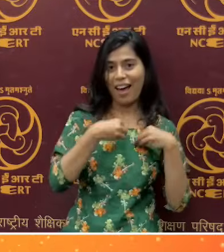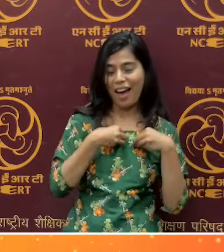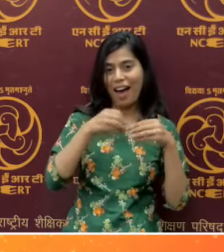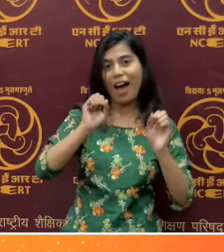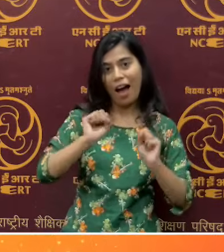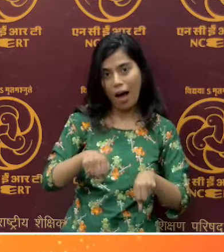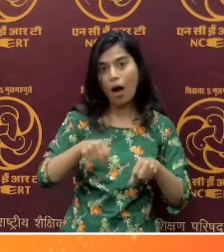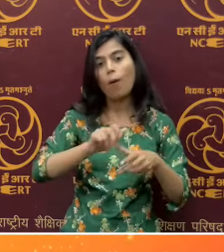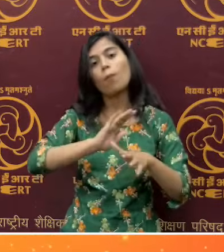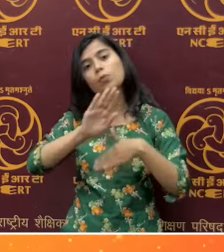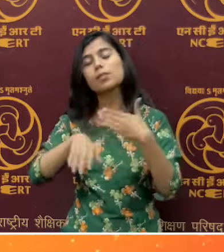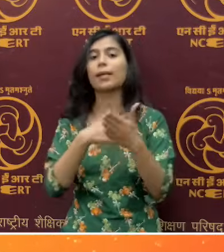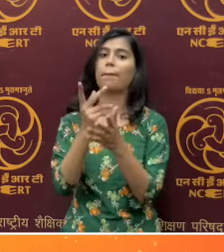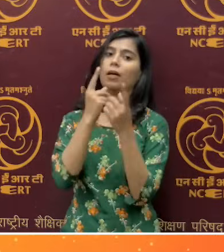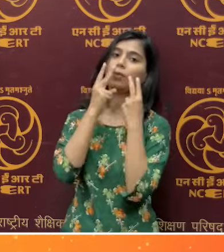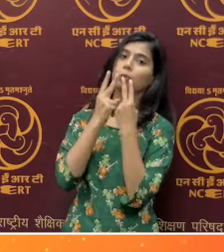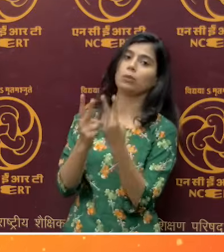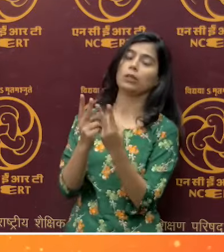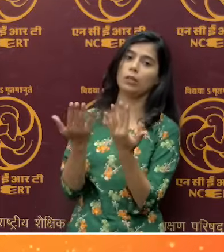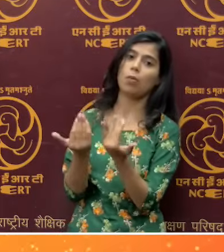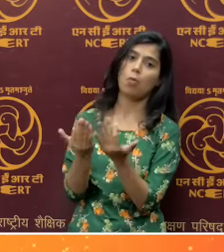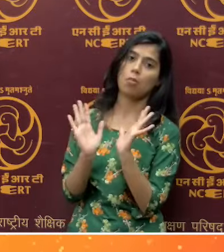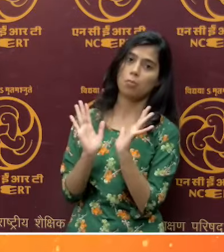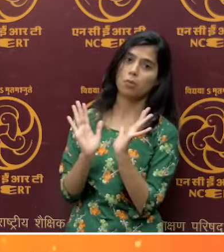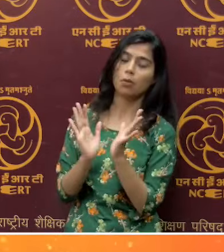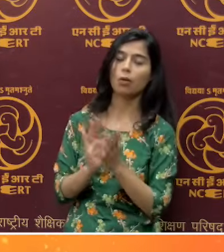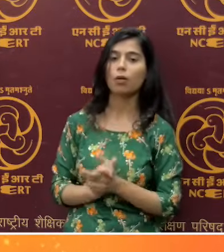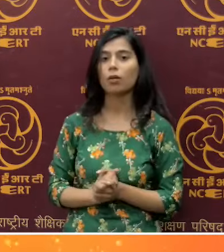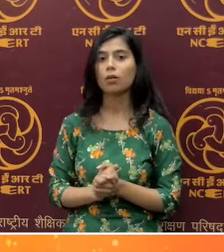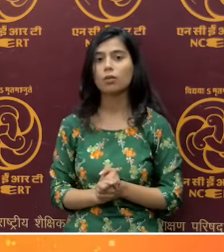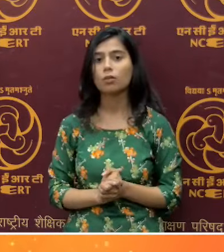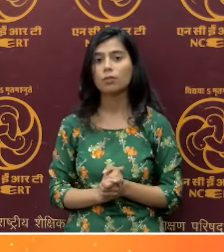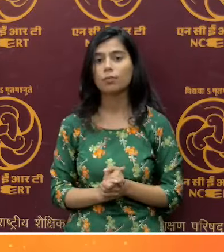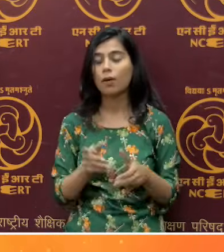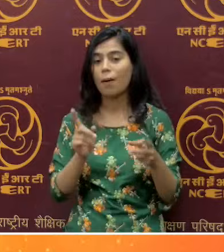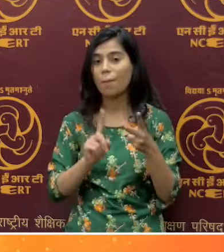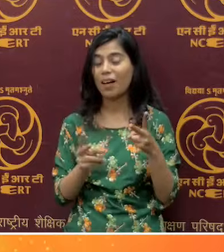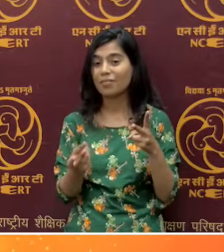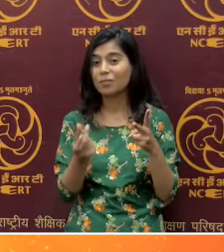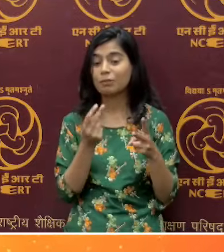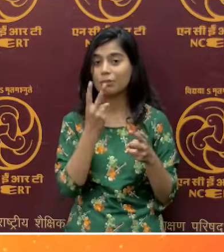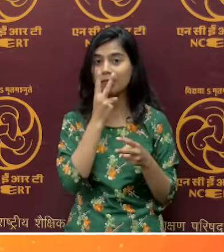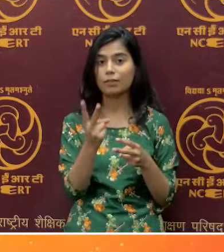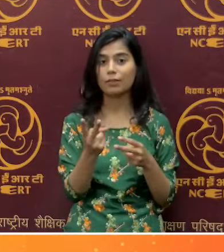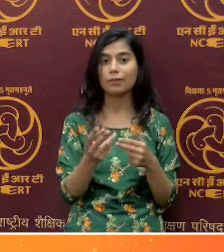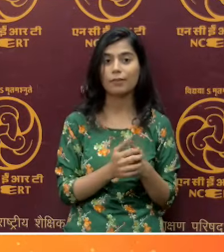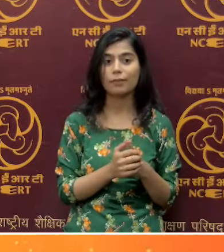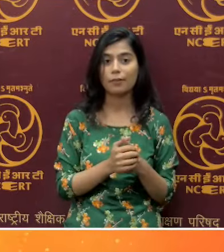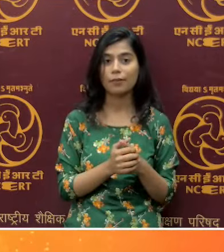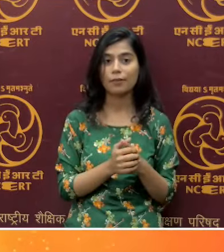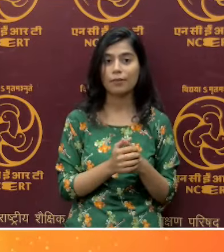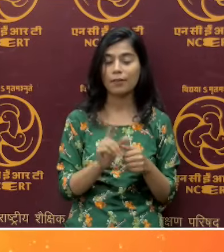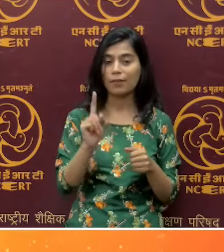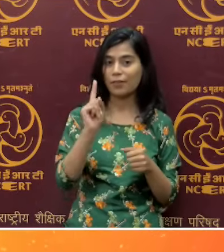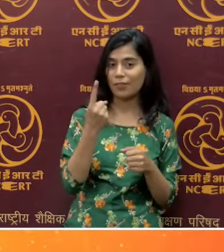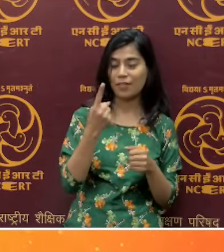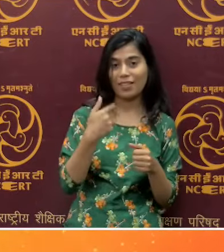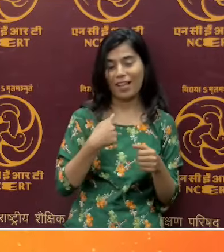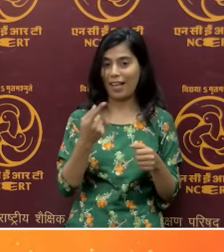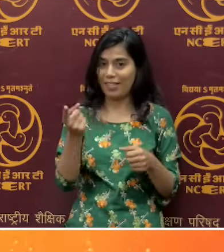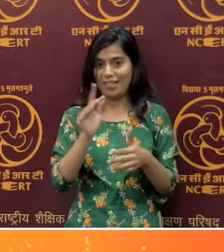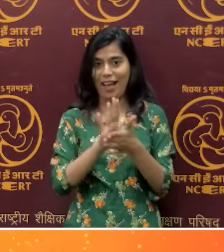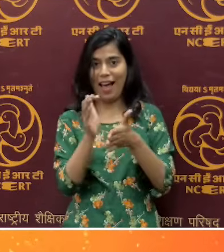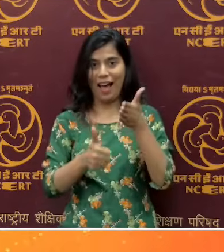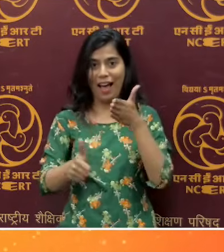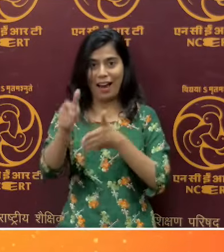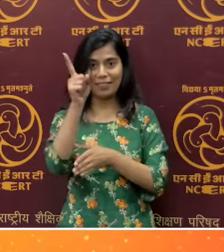Okay. Yes. Let's watch for part 2 quickly. Yes, once a head teacher approve your request, the